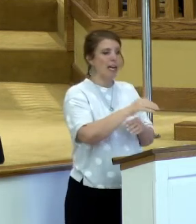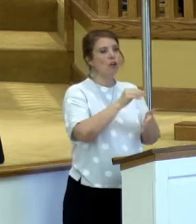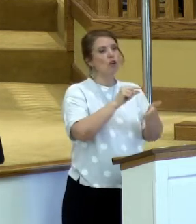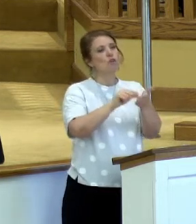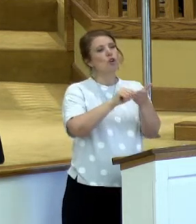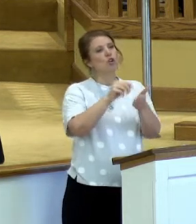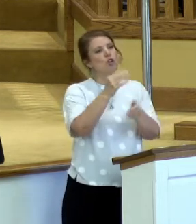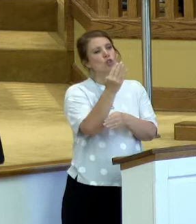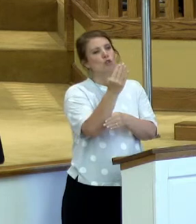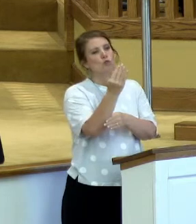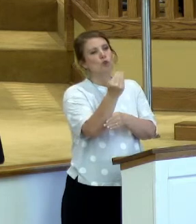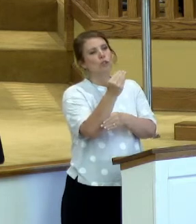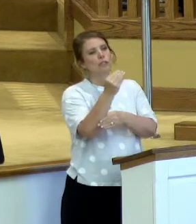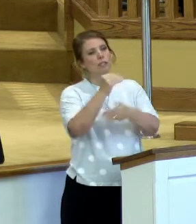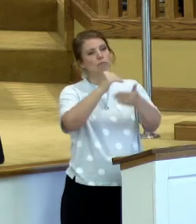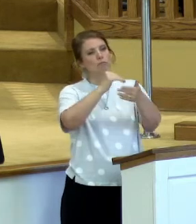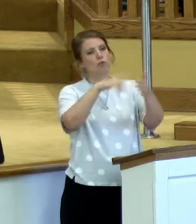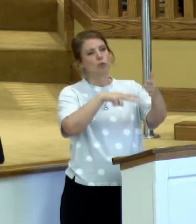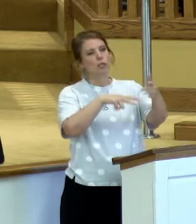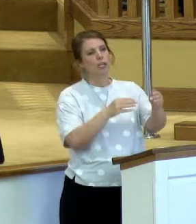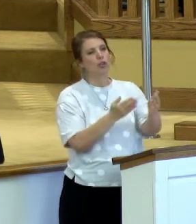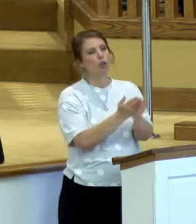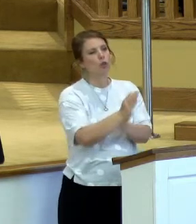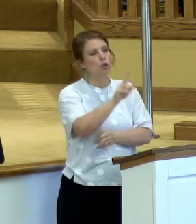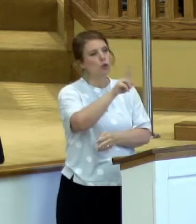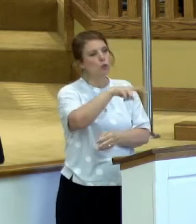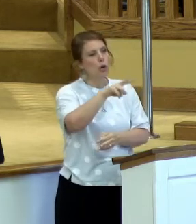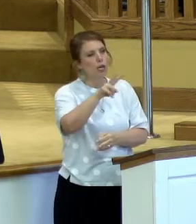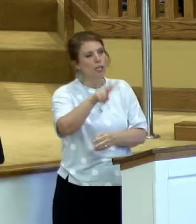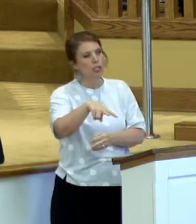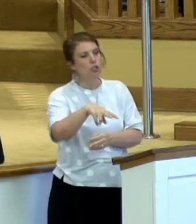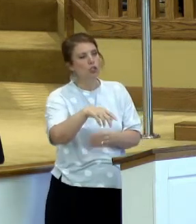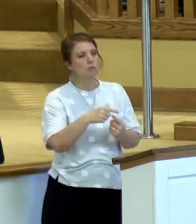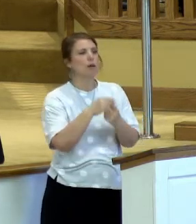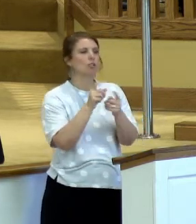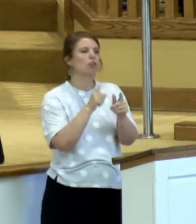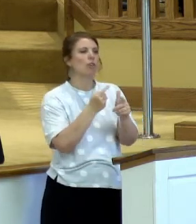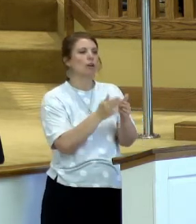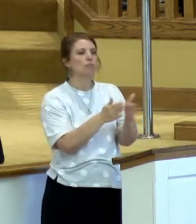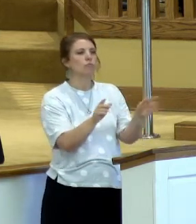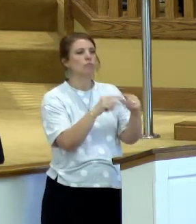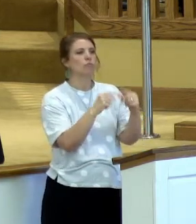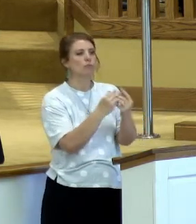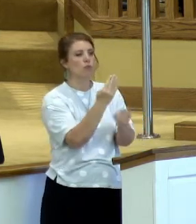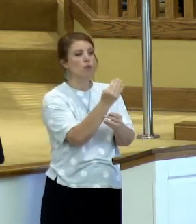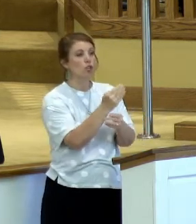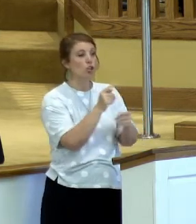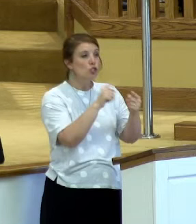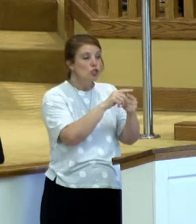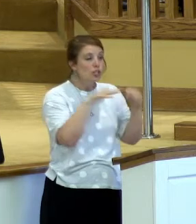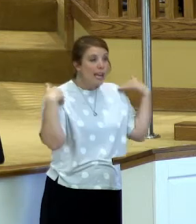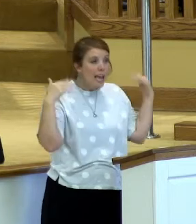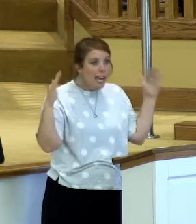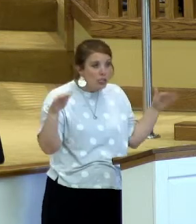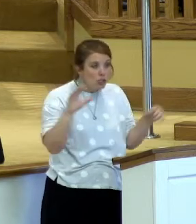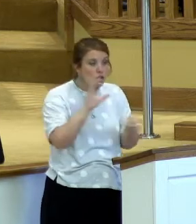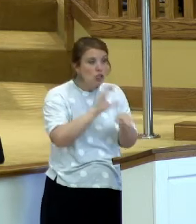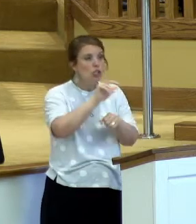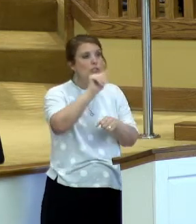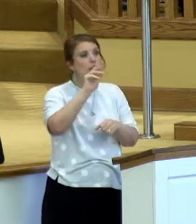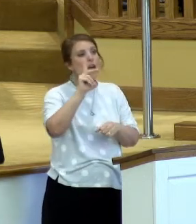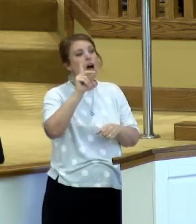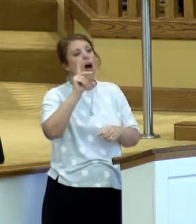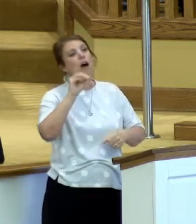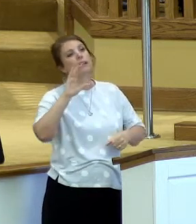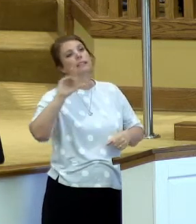verse number 14 and read down through verse 22, and then have our special, and we'll split up in our groups and go from there. Verse 14, "And unto the angel of the church of the Laodiceans